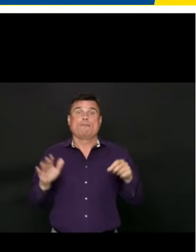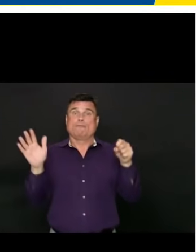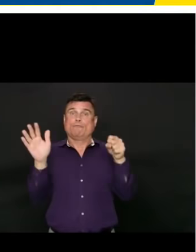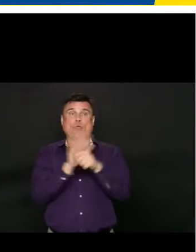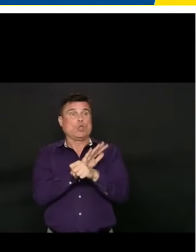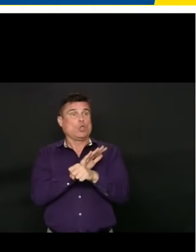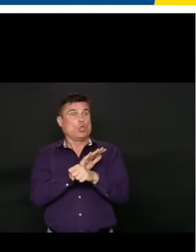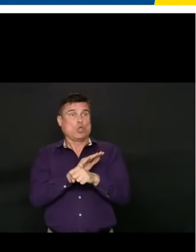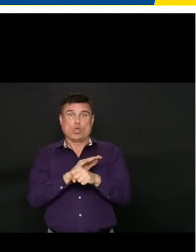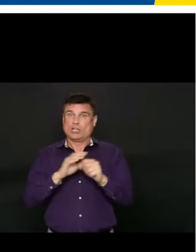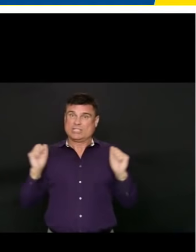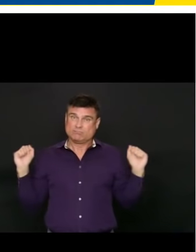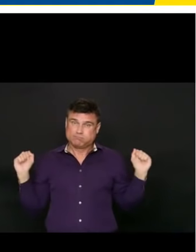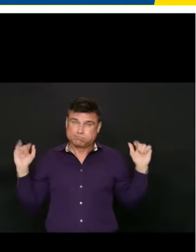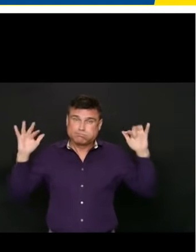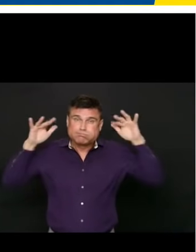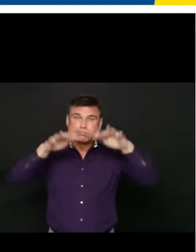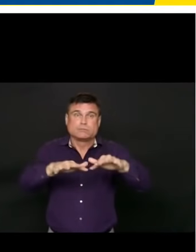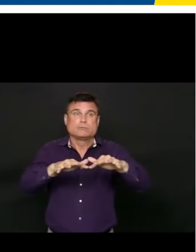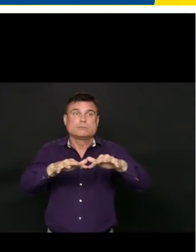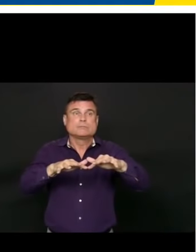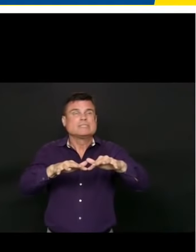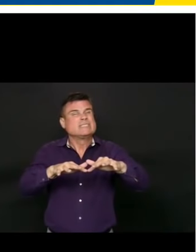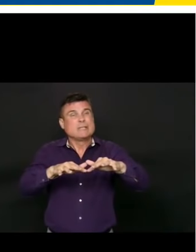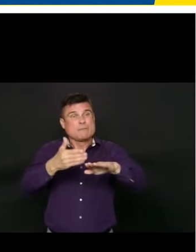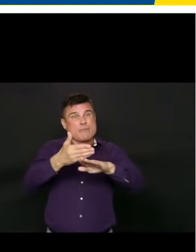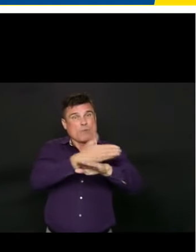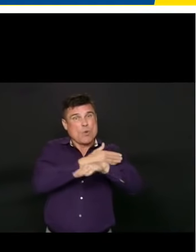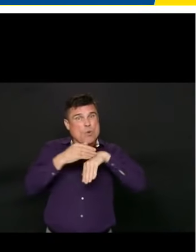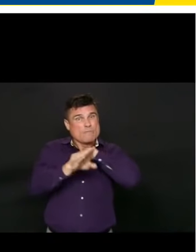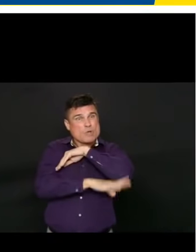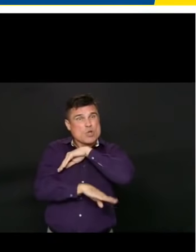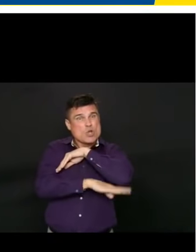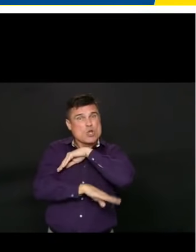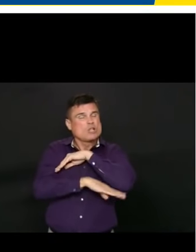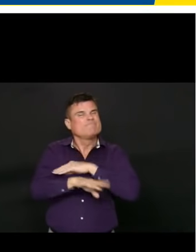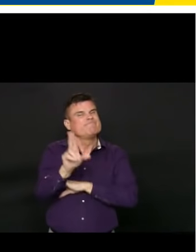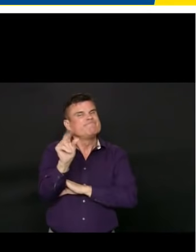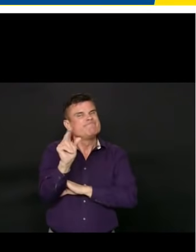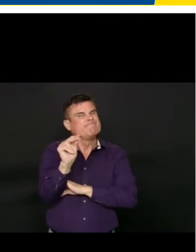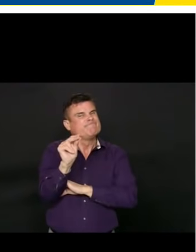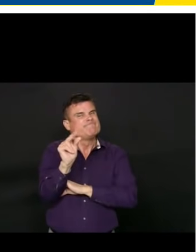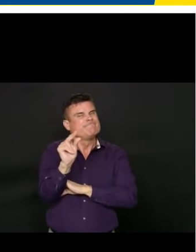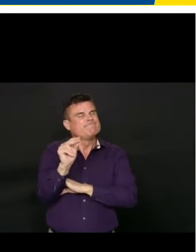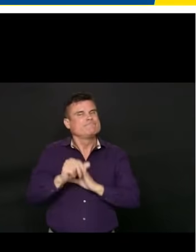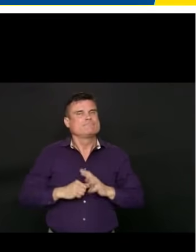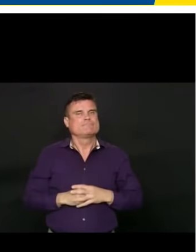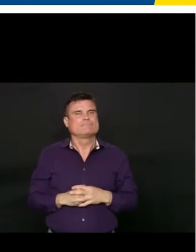Thank you, everyone. Long That's all answer. the time we have. Thanks, everybody.